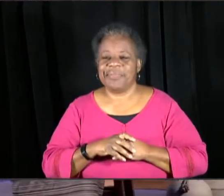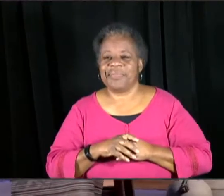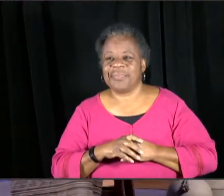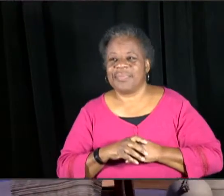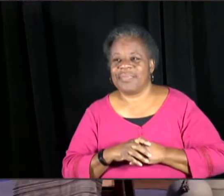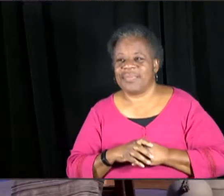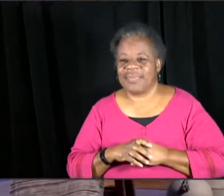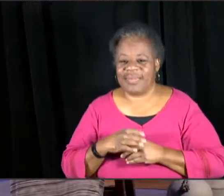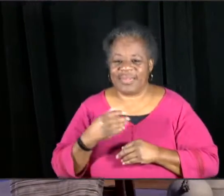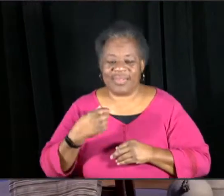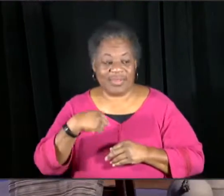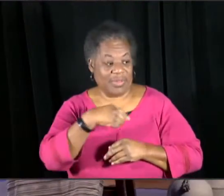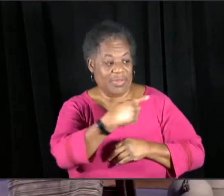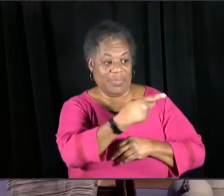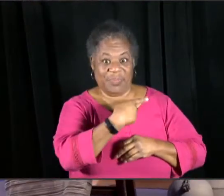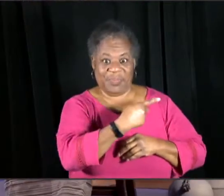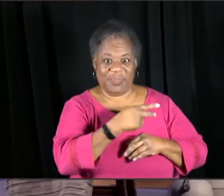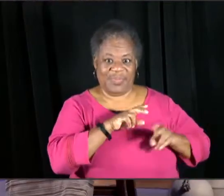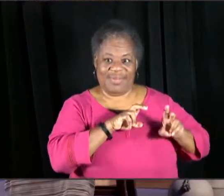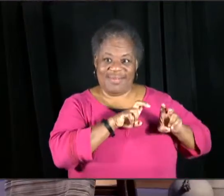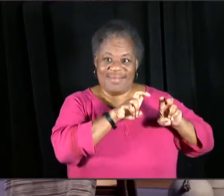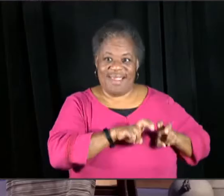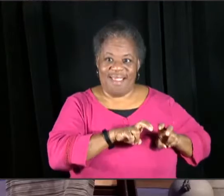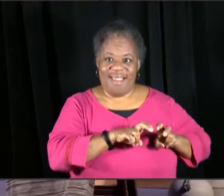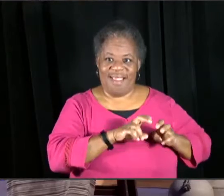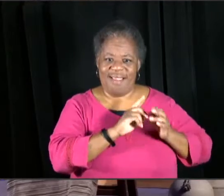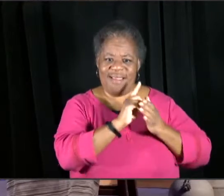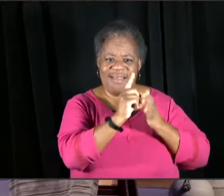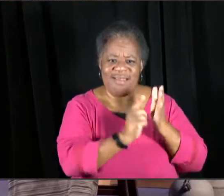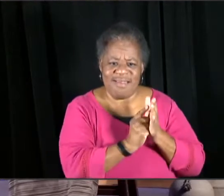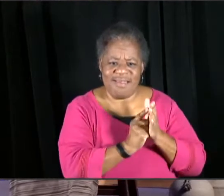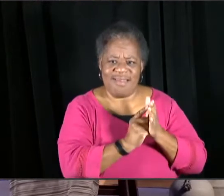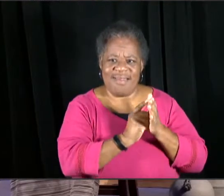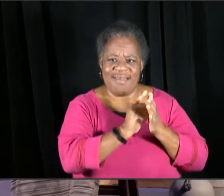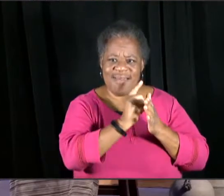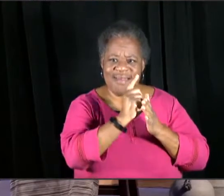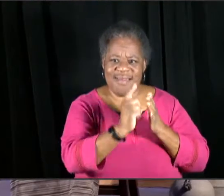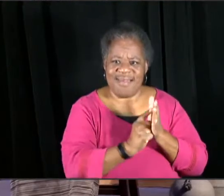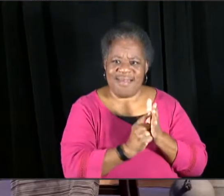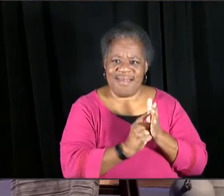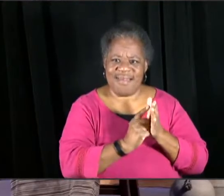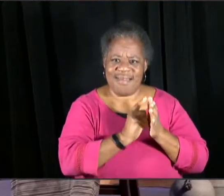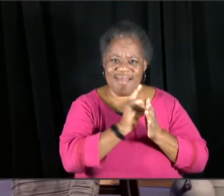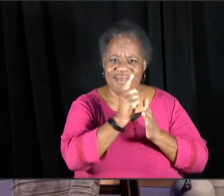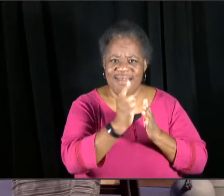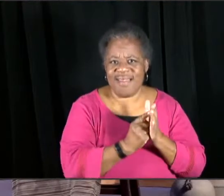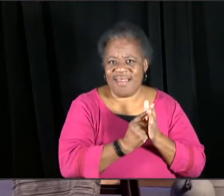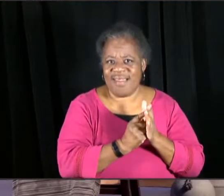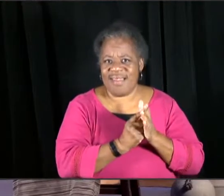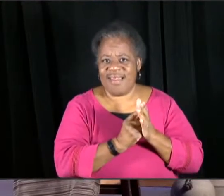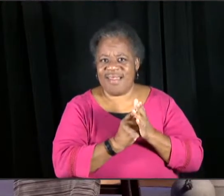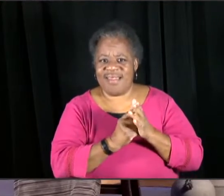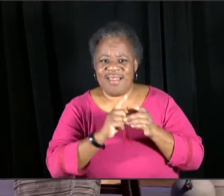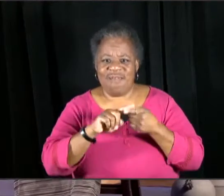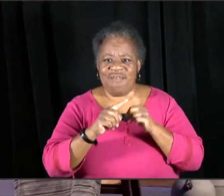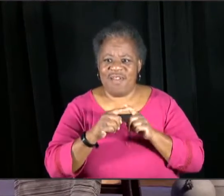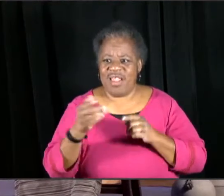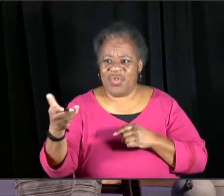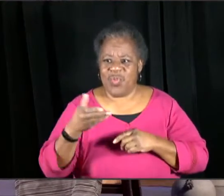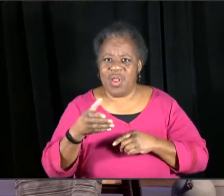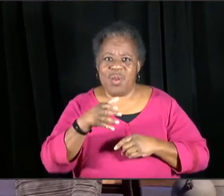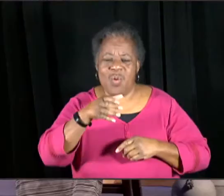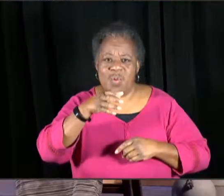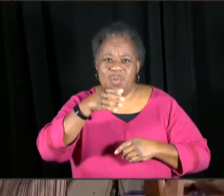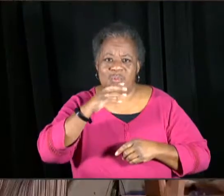And we sat together for hours. Friends brought us water, and when the sun went down,